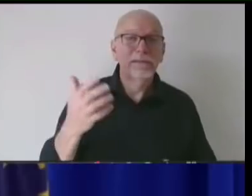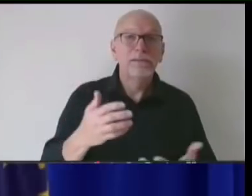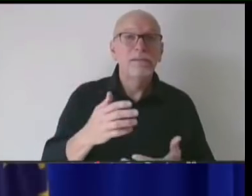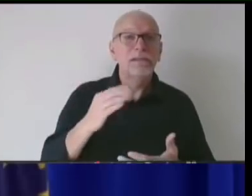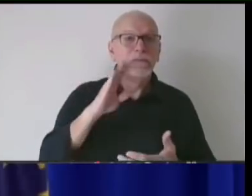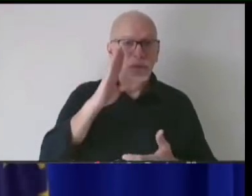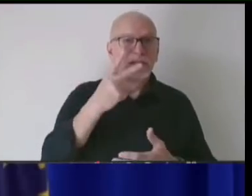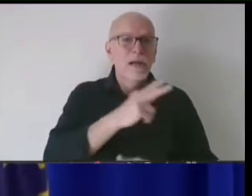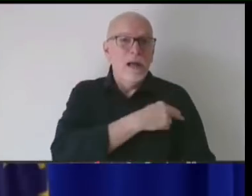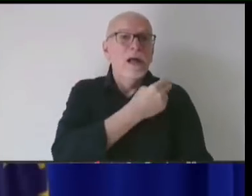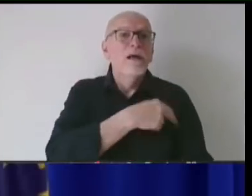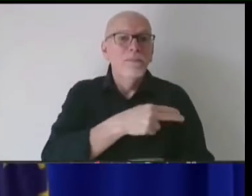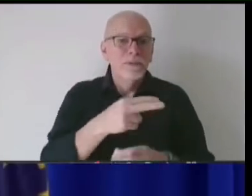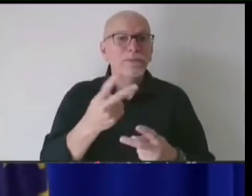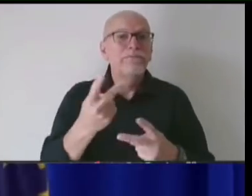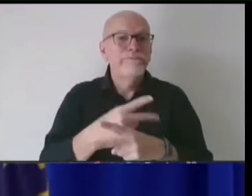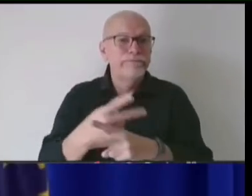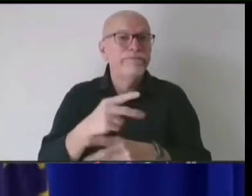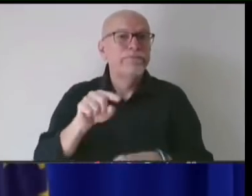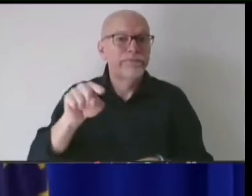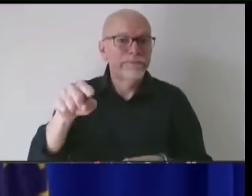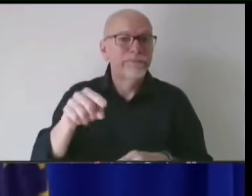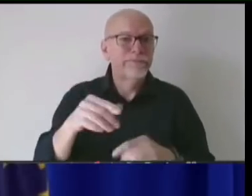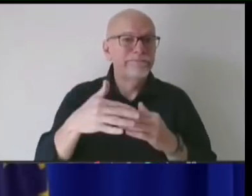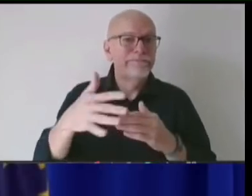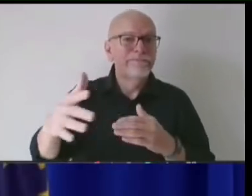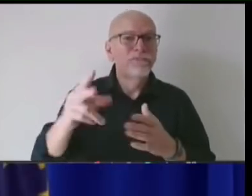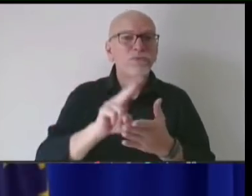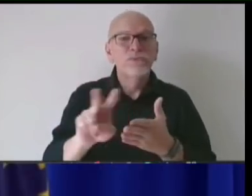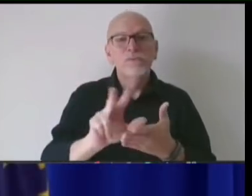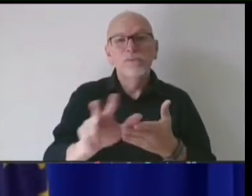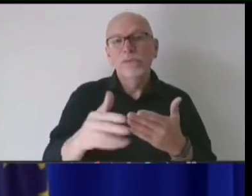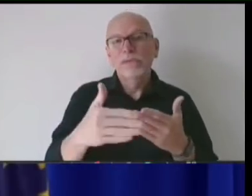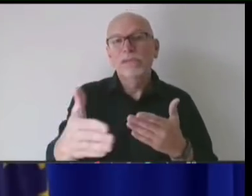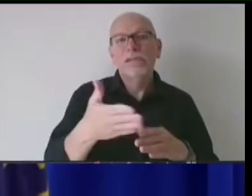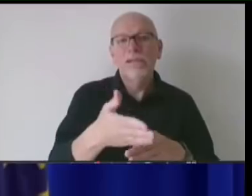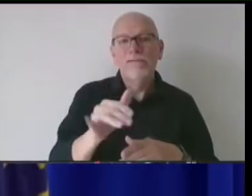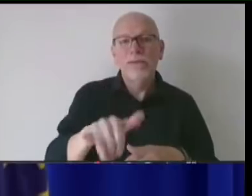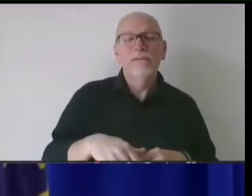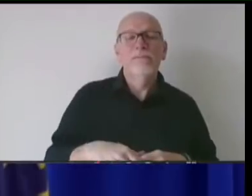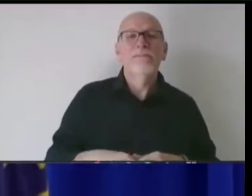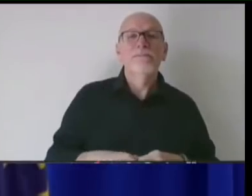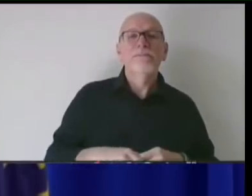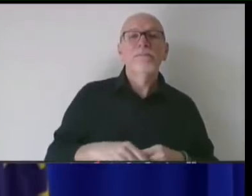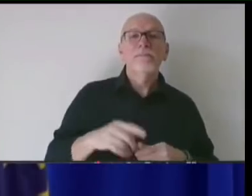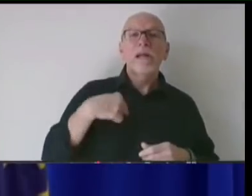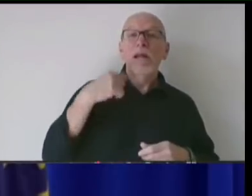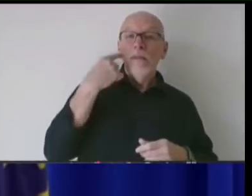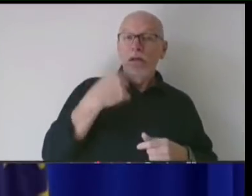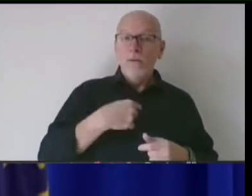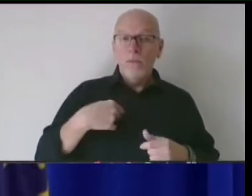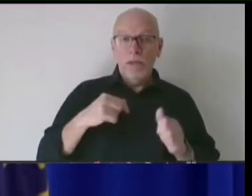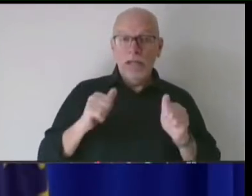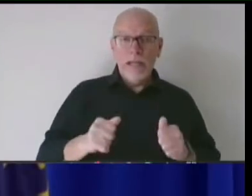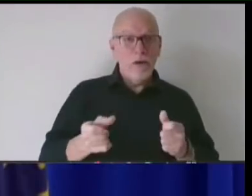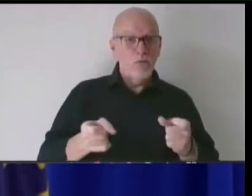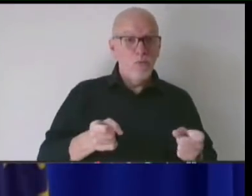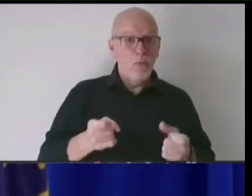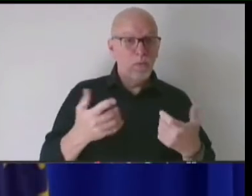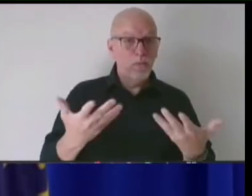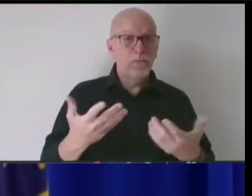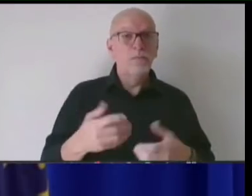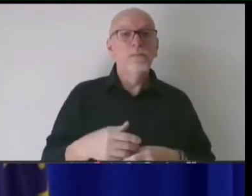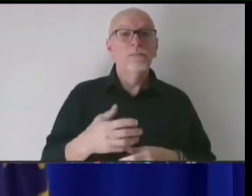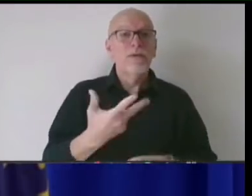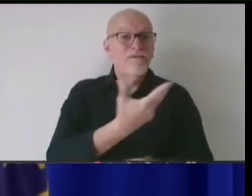hospitalizations follow as far as their increase within that next 2 to 3 weeks. I think the thing we are able to really control by getting vaccines